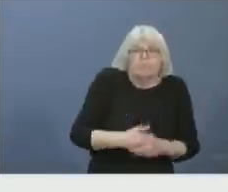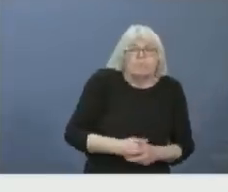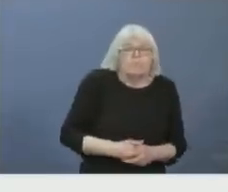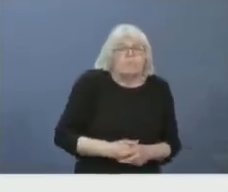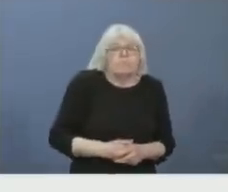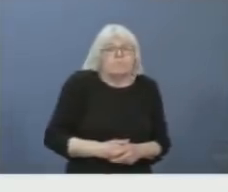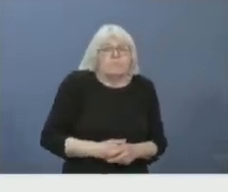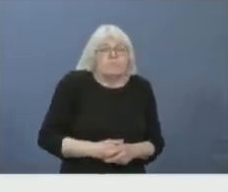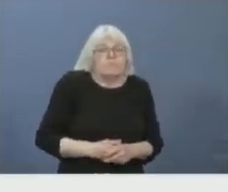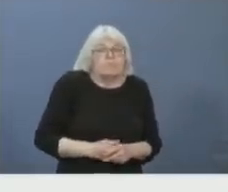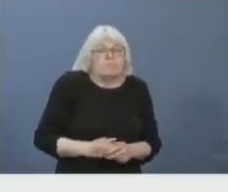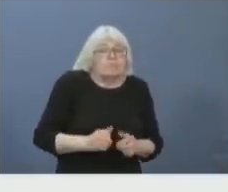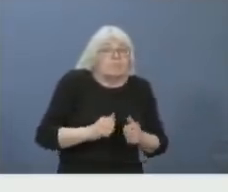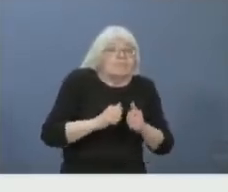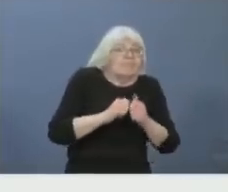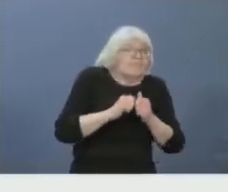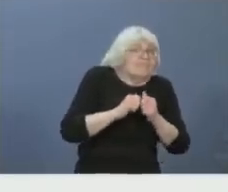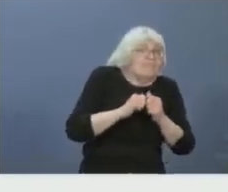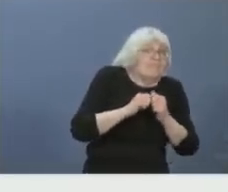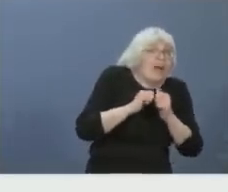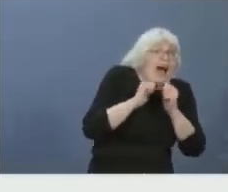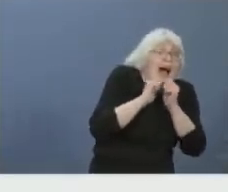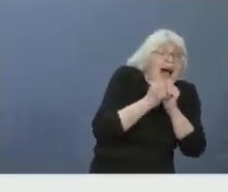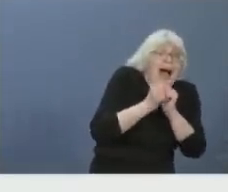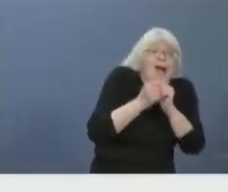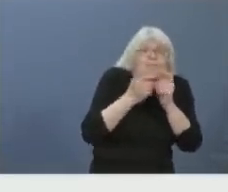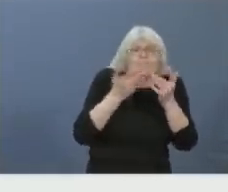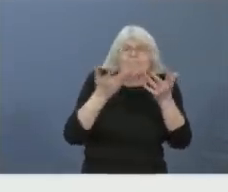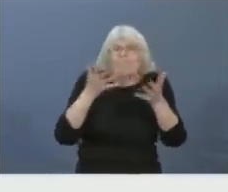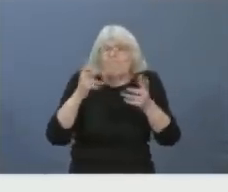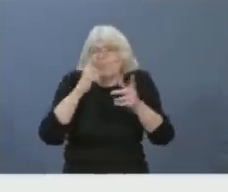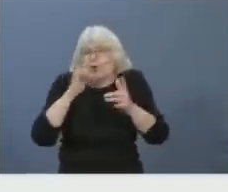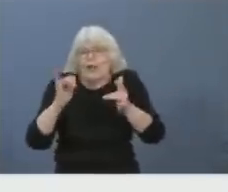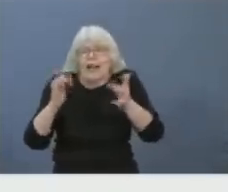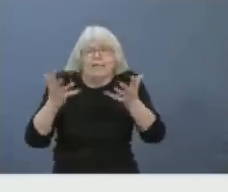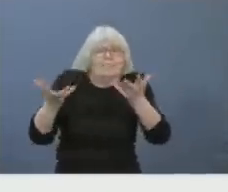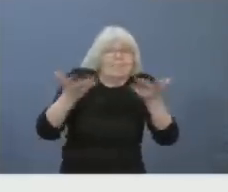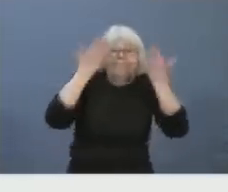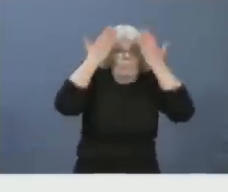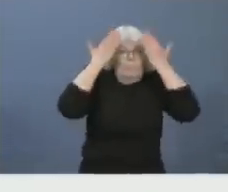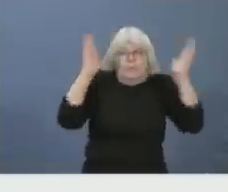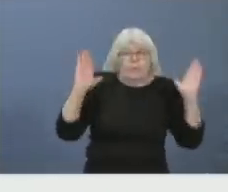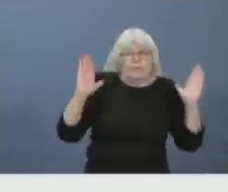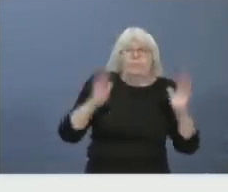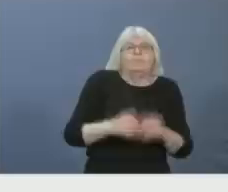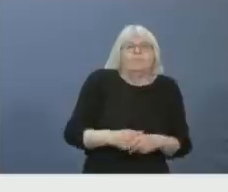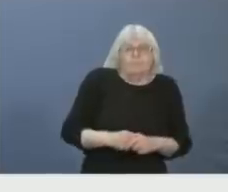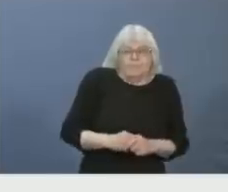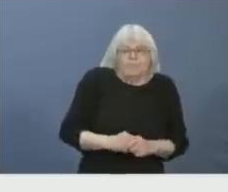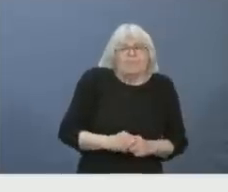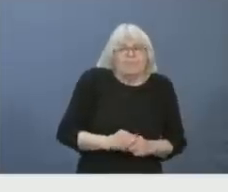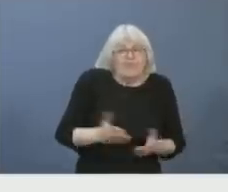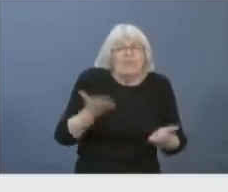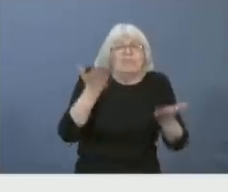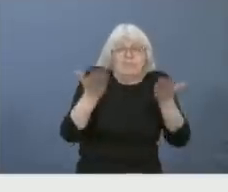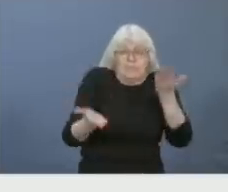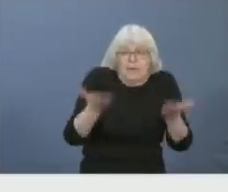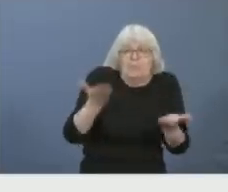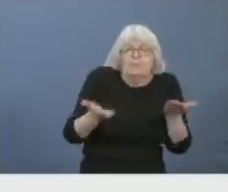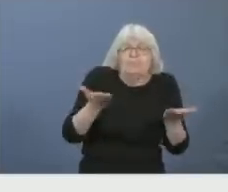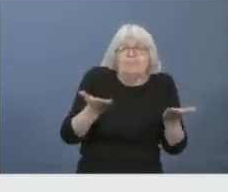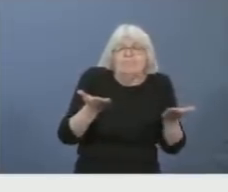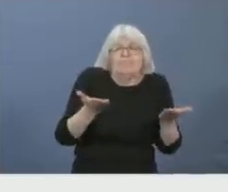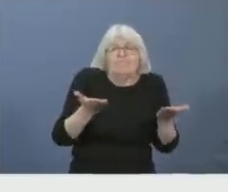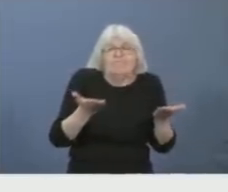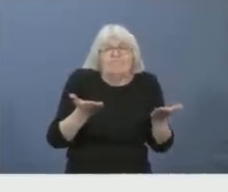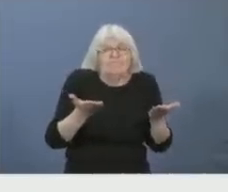to evolve over the next few days. Like I mentioned earlier, you're probably going to see some air